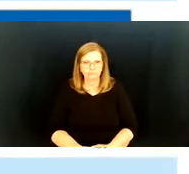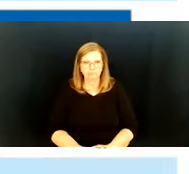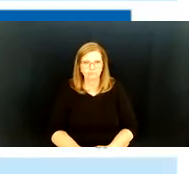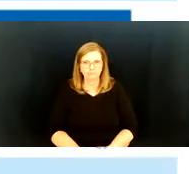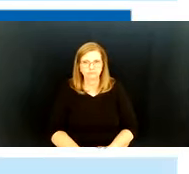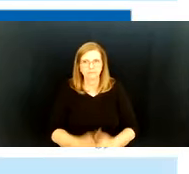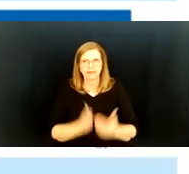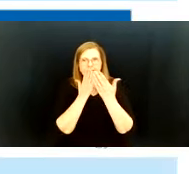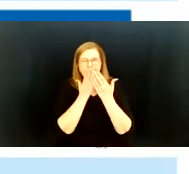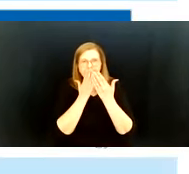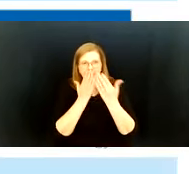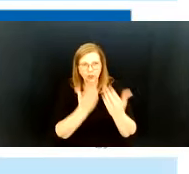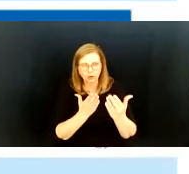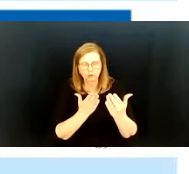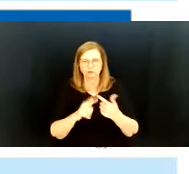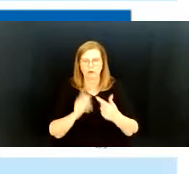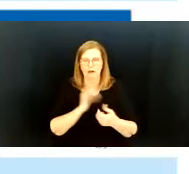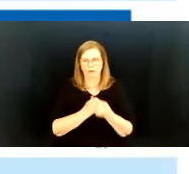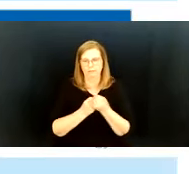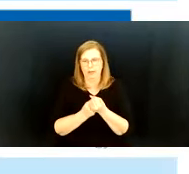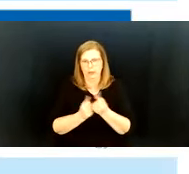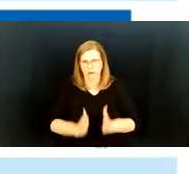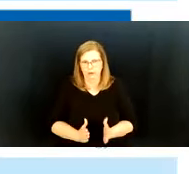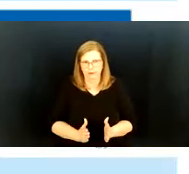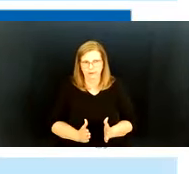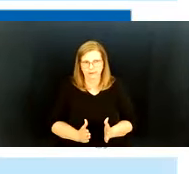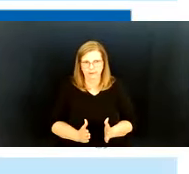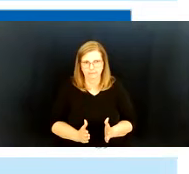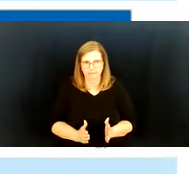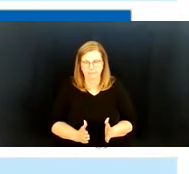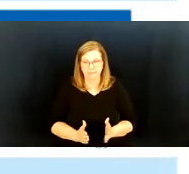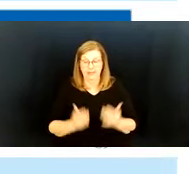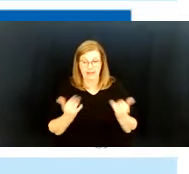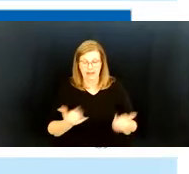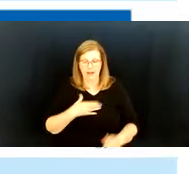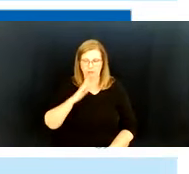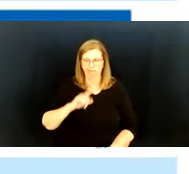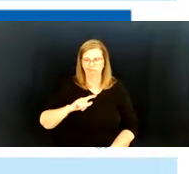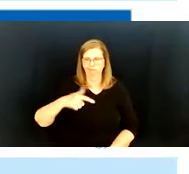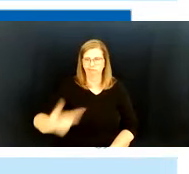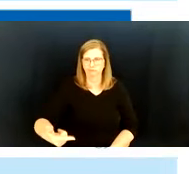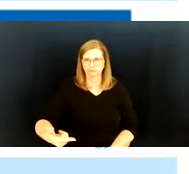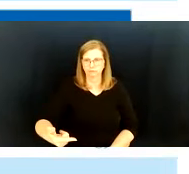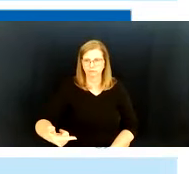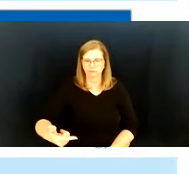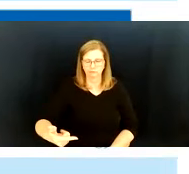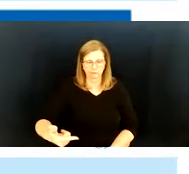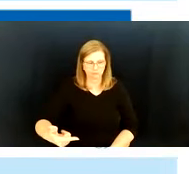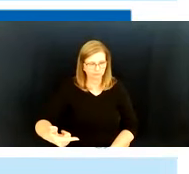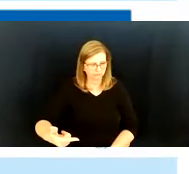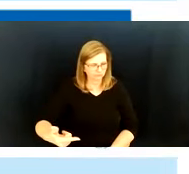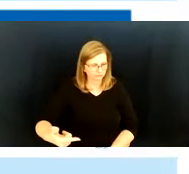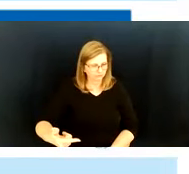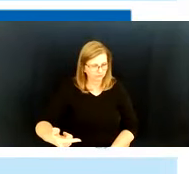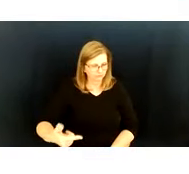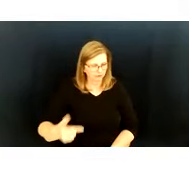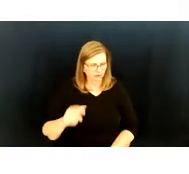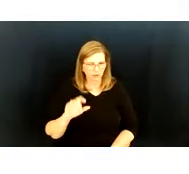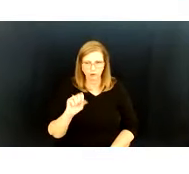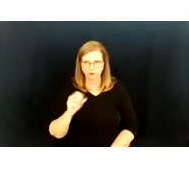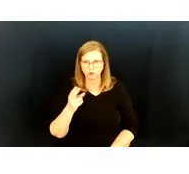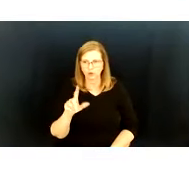Thank you to our sponsors. And now I'm going to turn it over to Shelley Gladen with